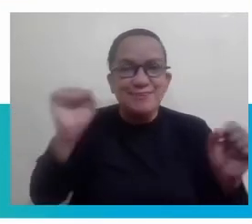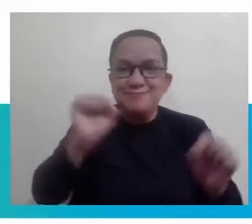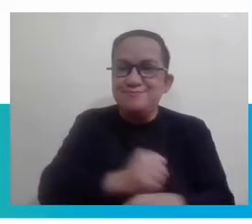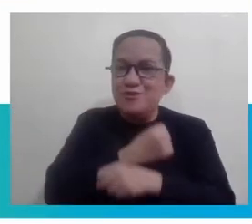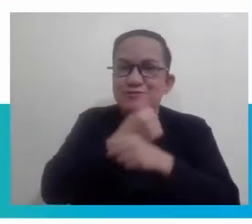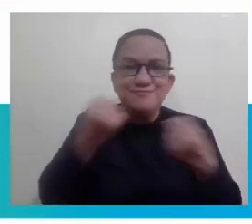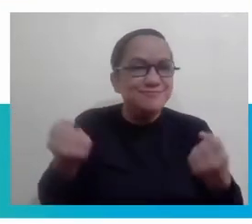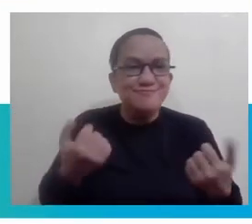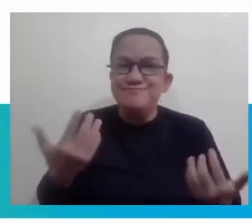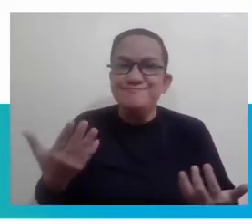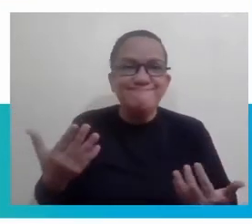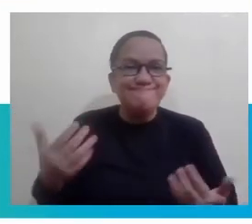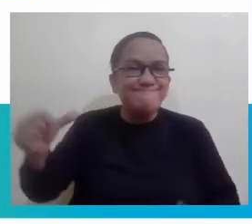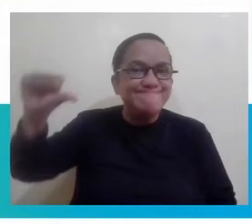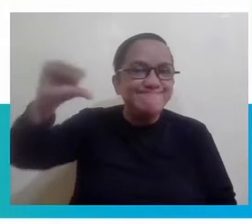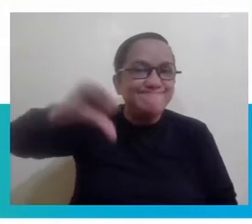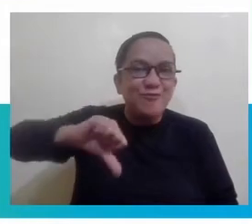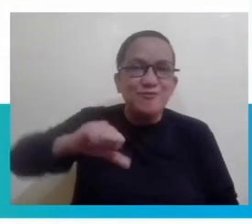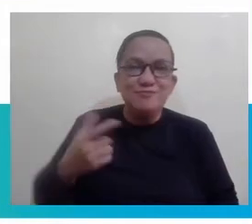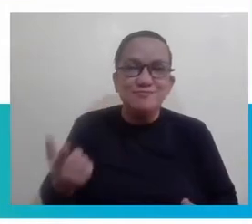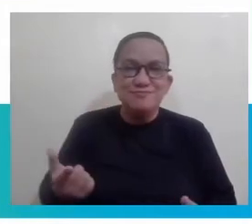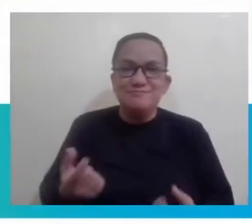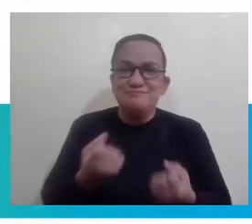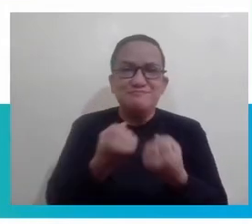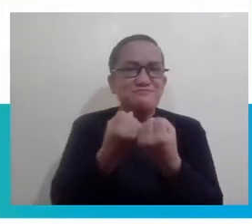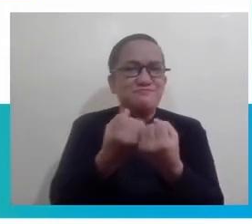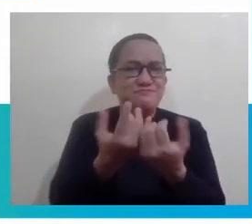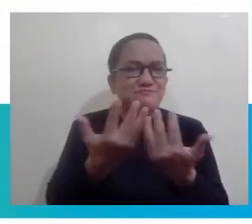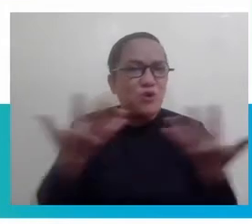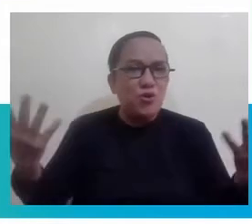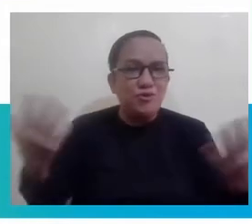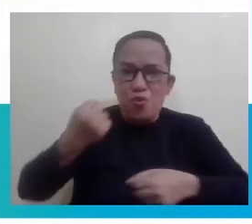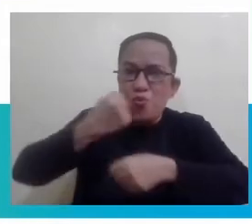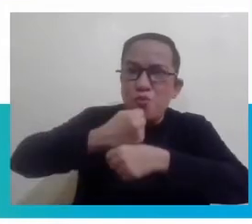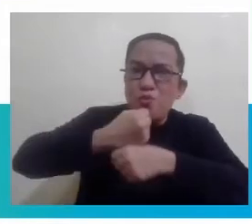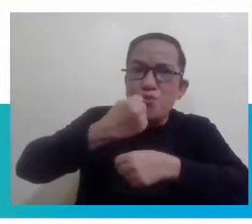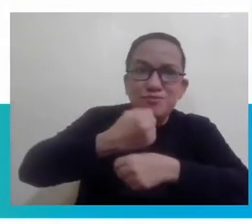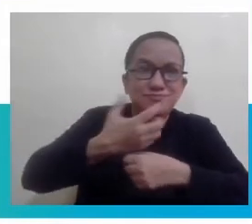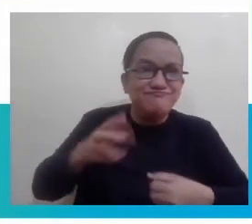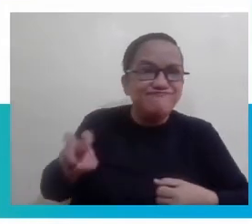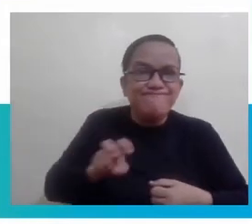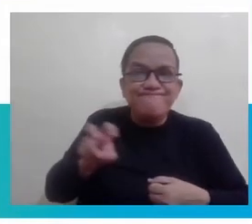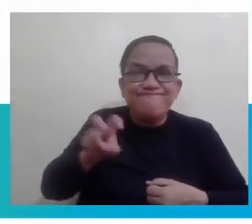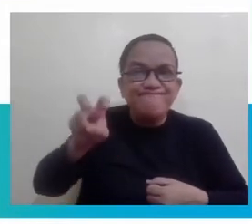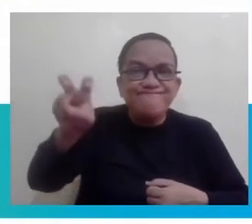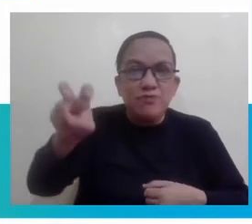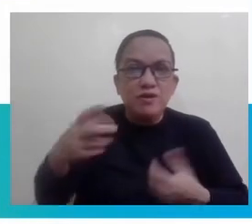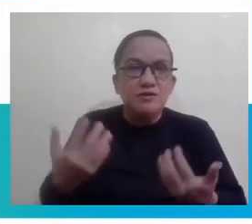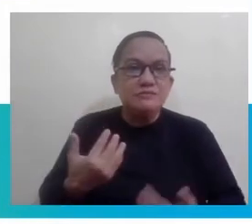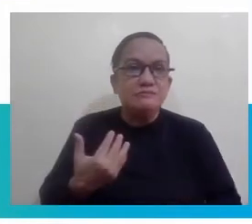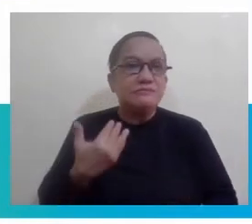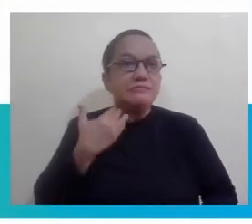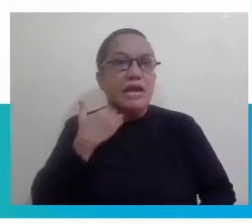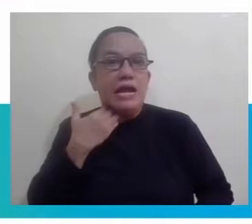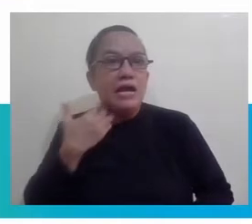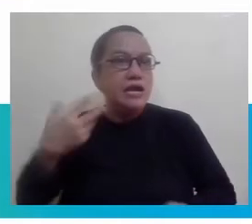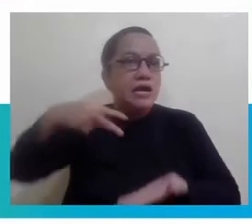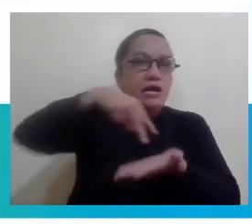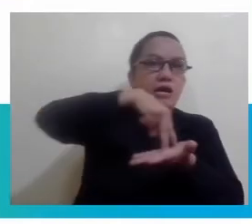who depend on tourism suddenly don't have a job. From last